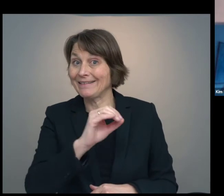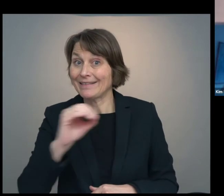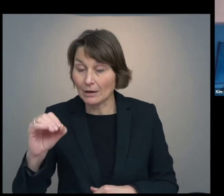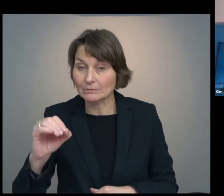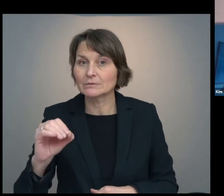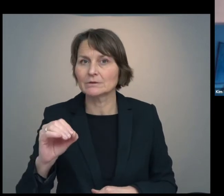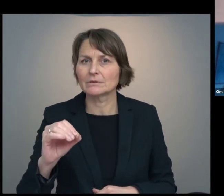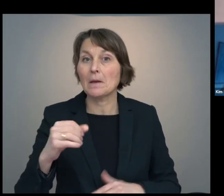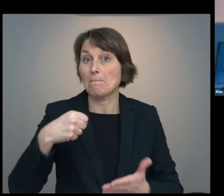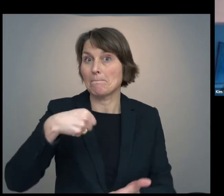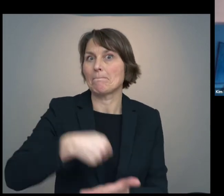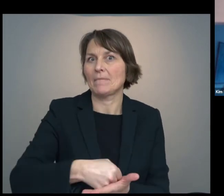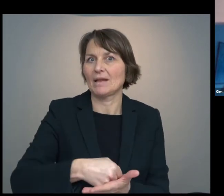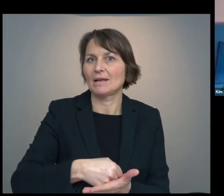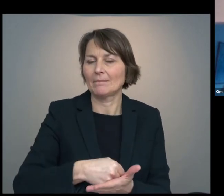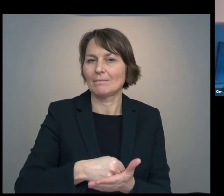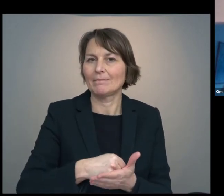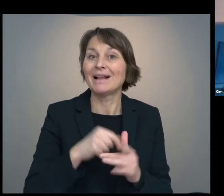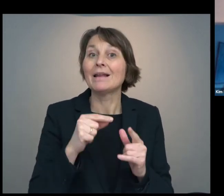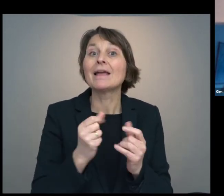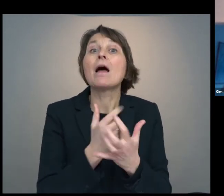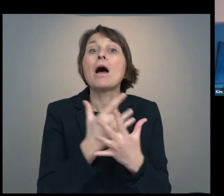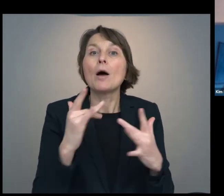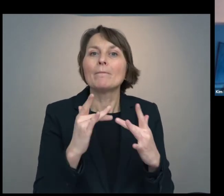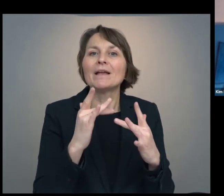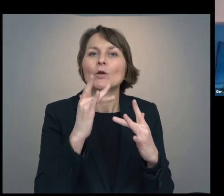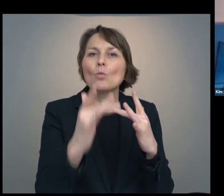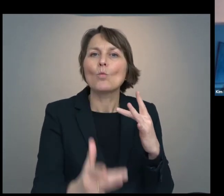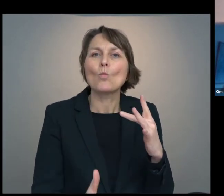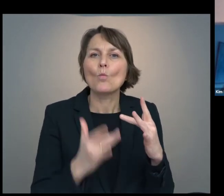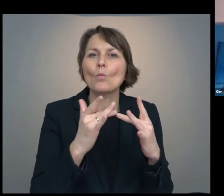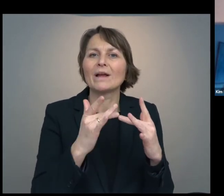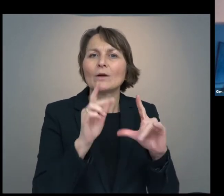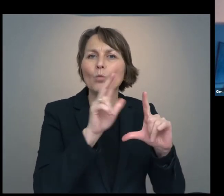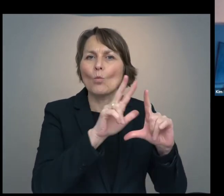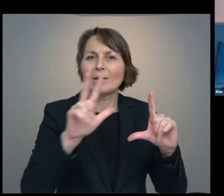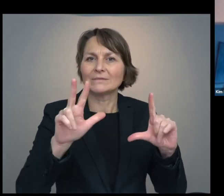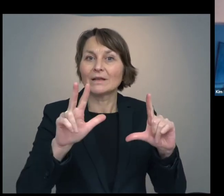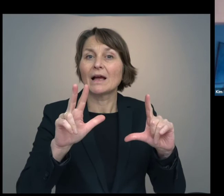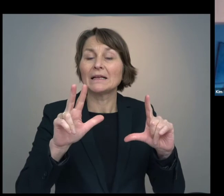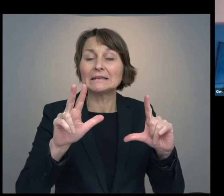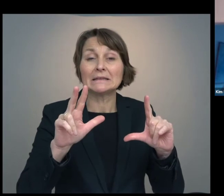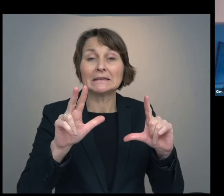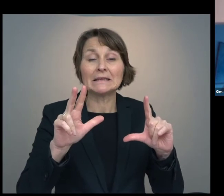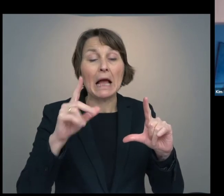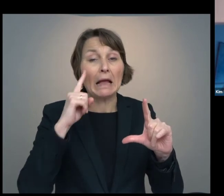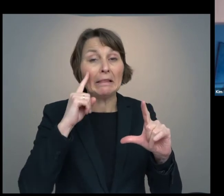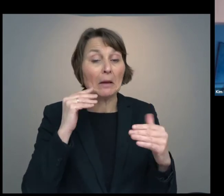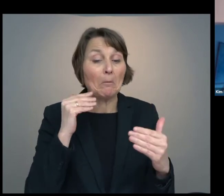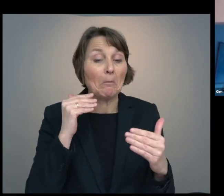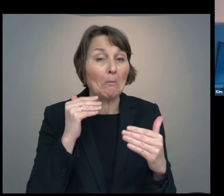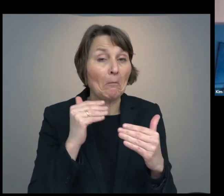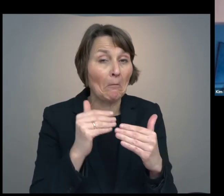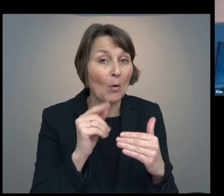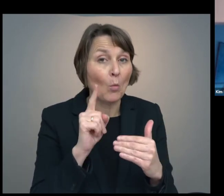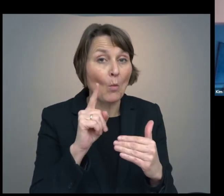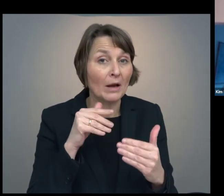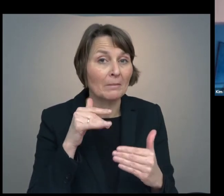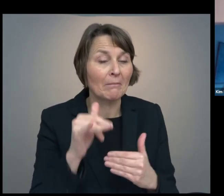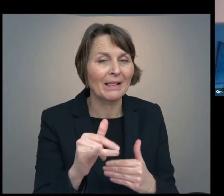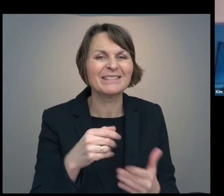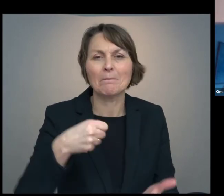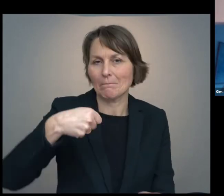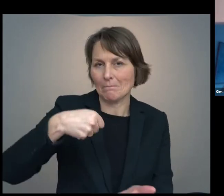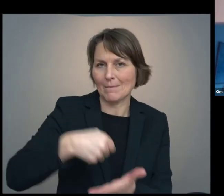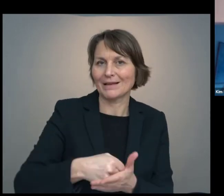730,000, at least, that's a minimum, sites running on Umbraco. Most likely it's closer to 1 million, but